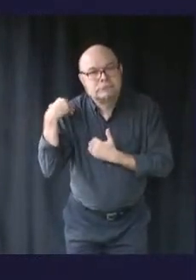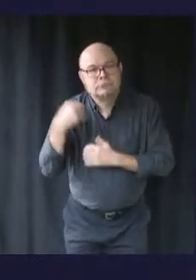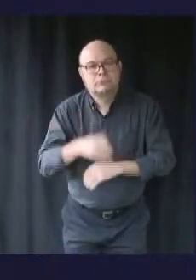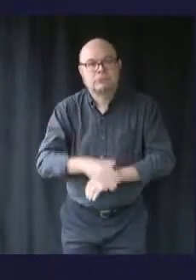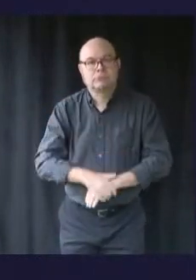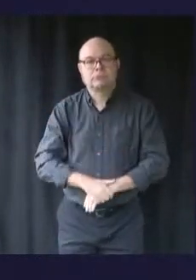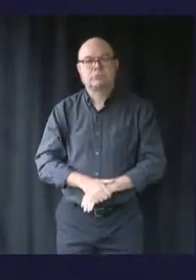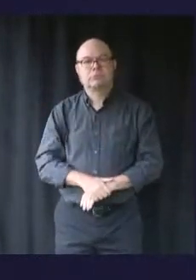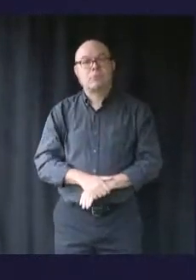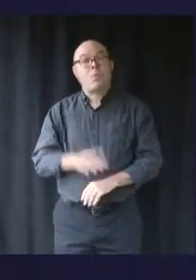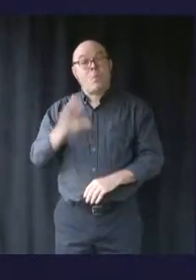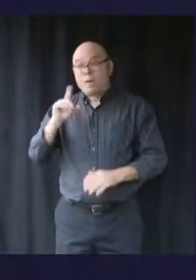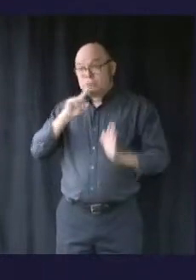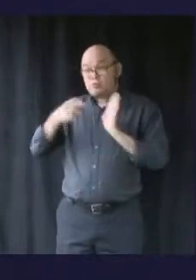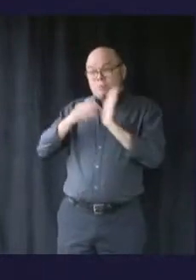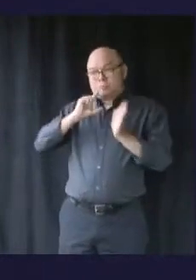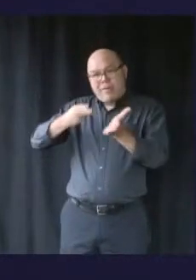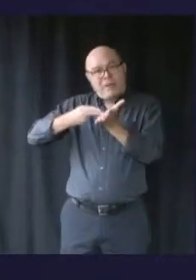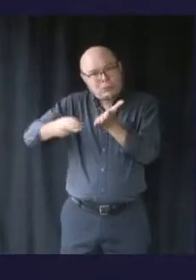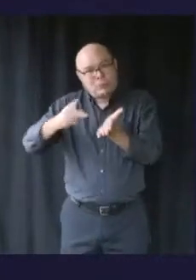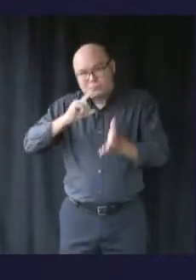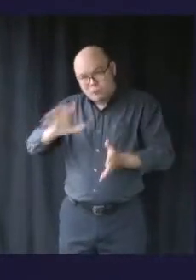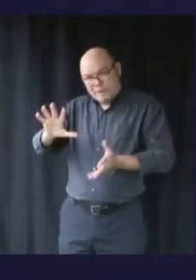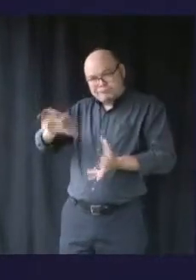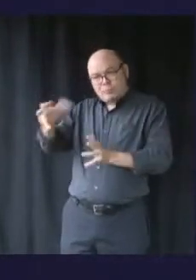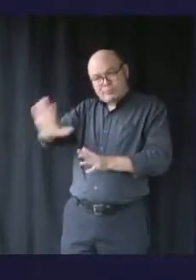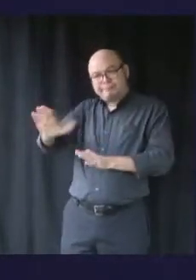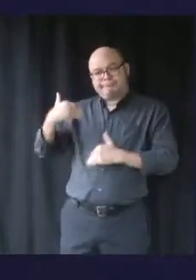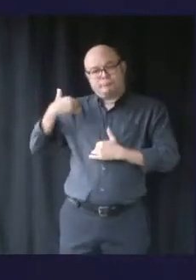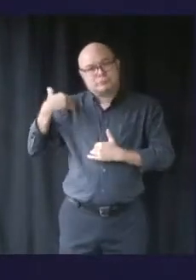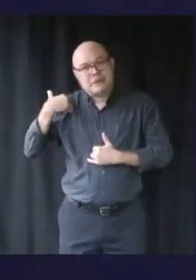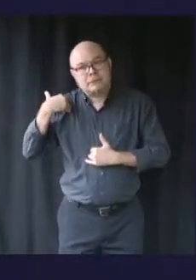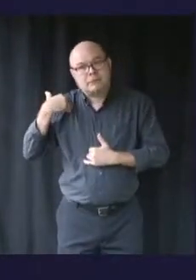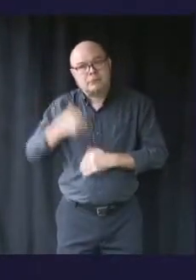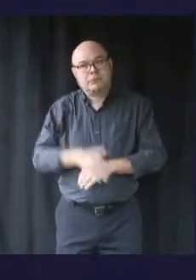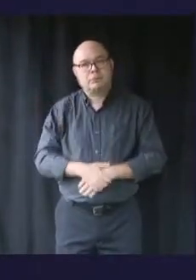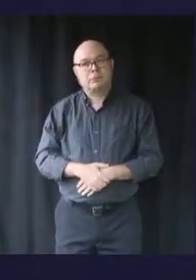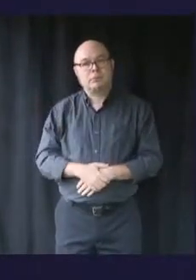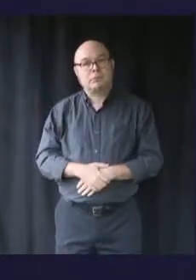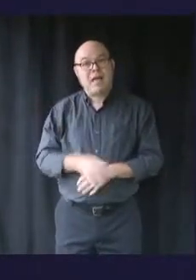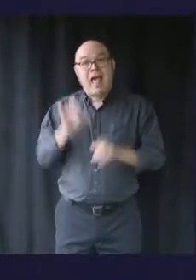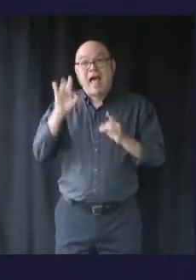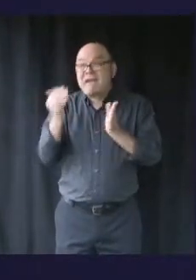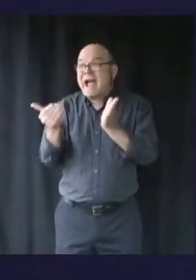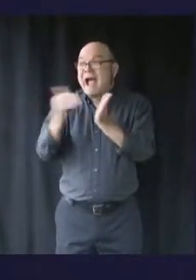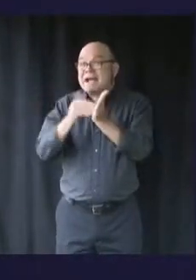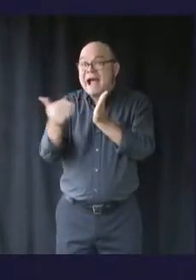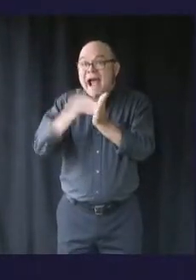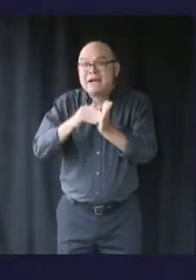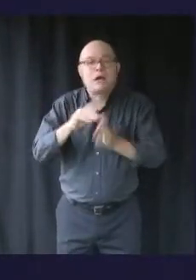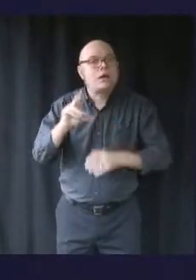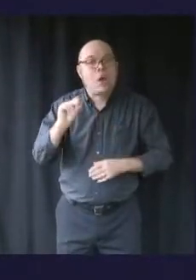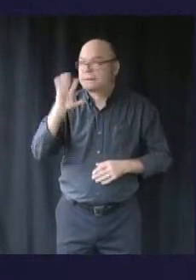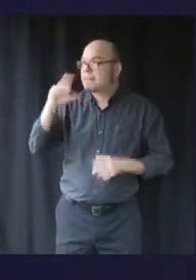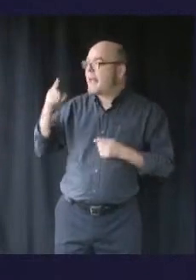the repetition of atrocities which are happening now in other parts of the world.